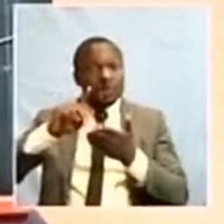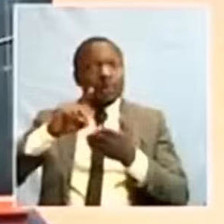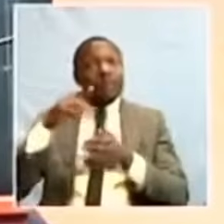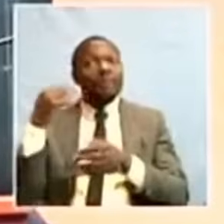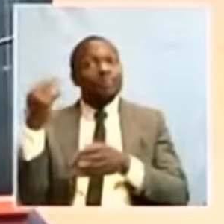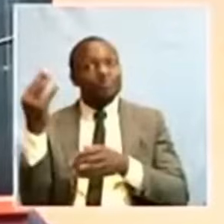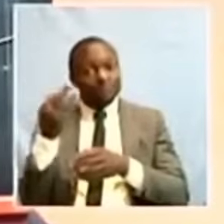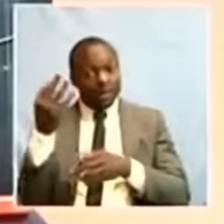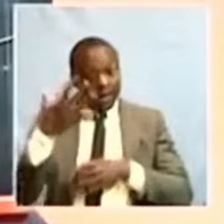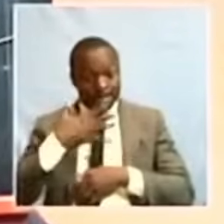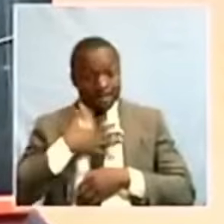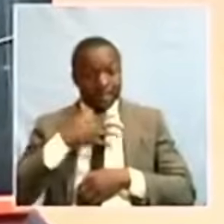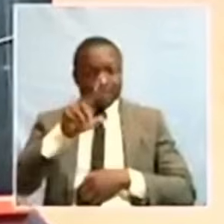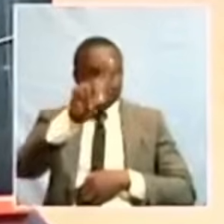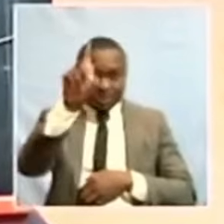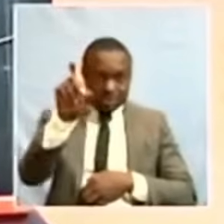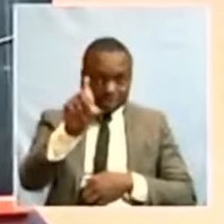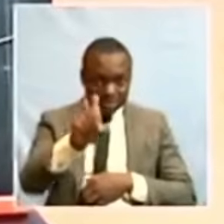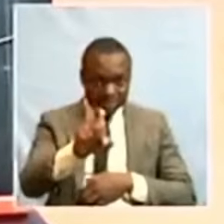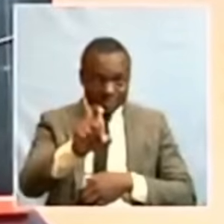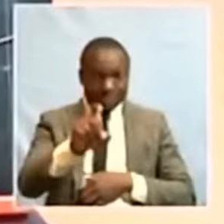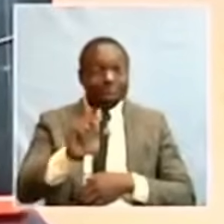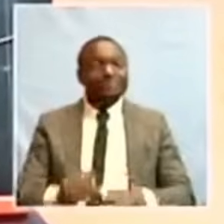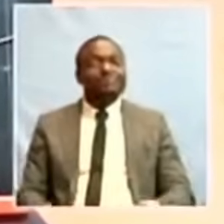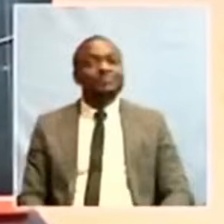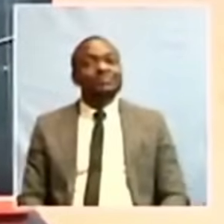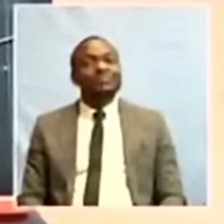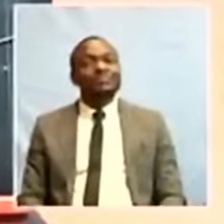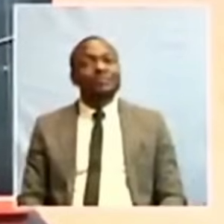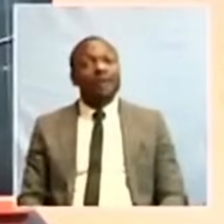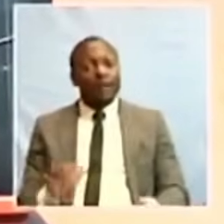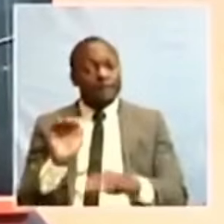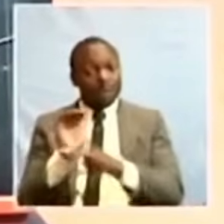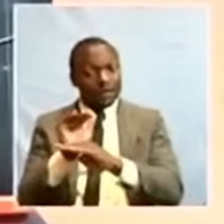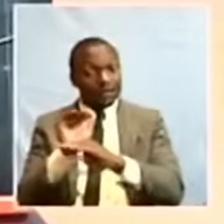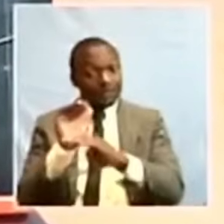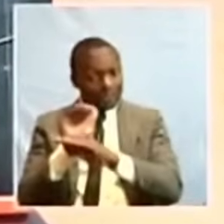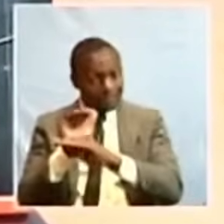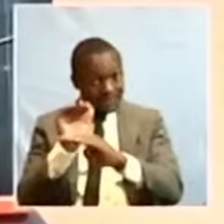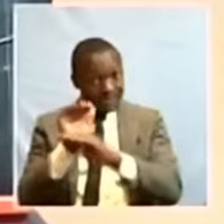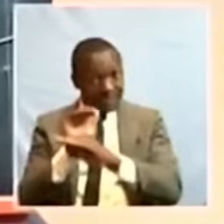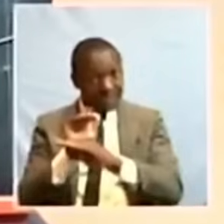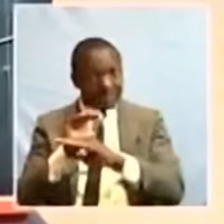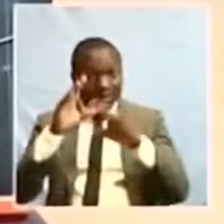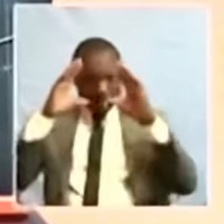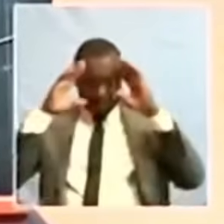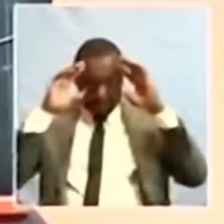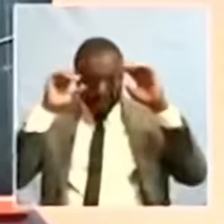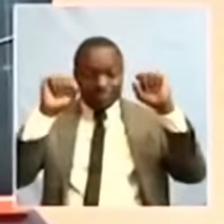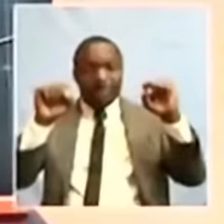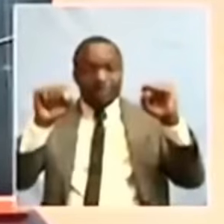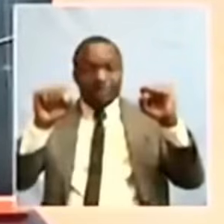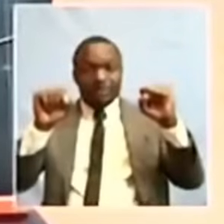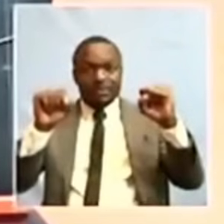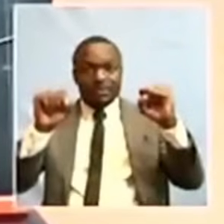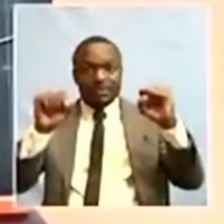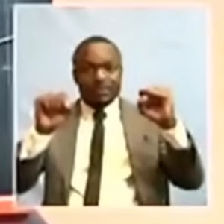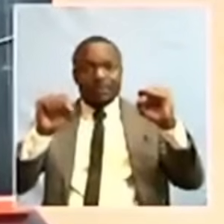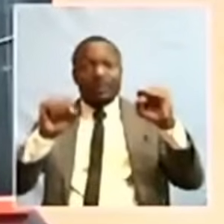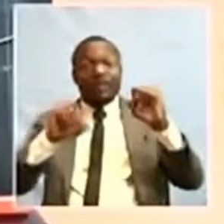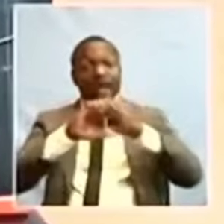and in my question, I did comment that the President was under state